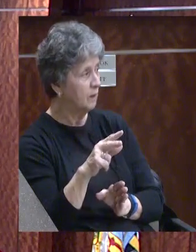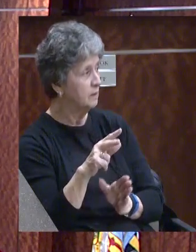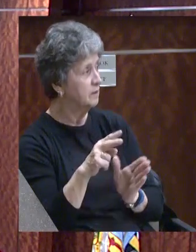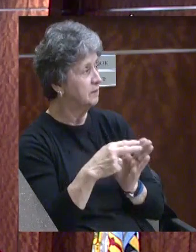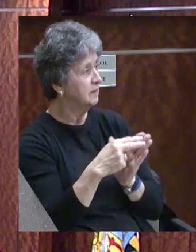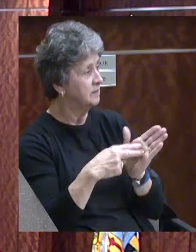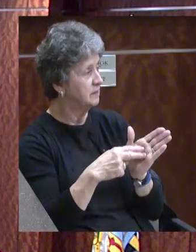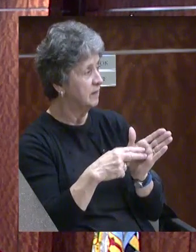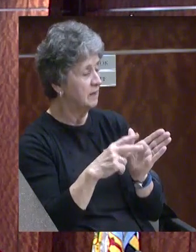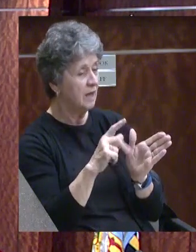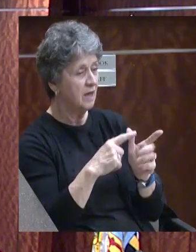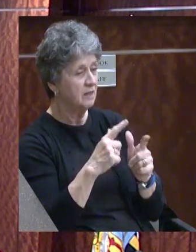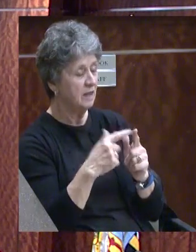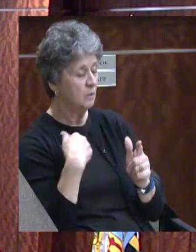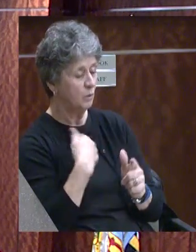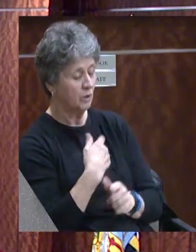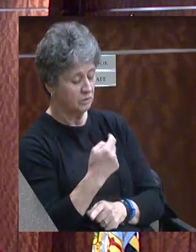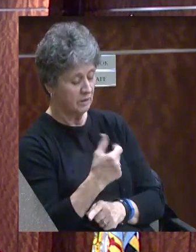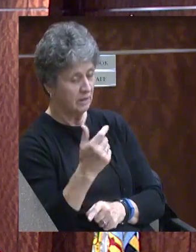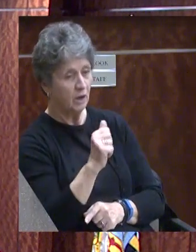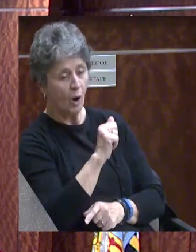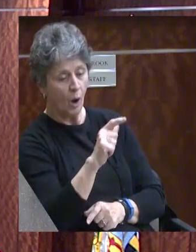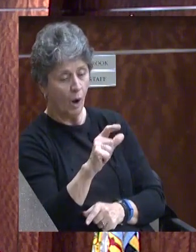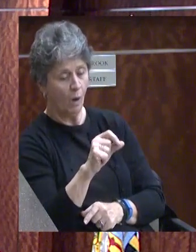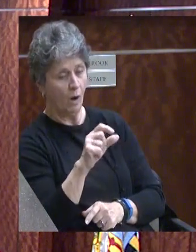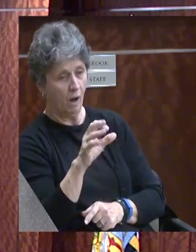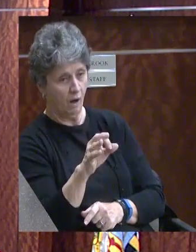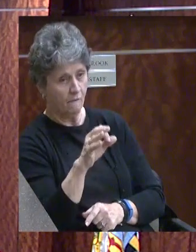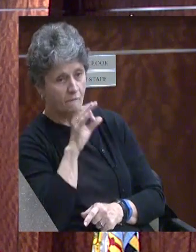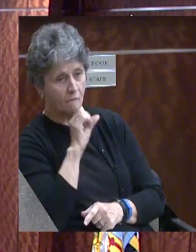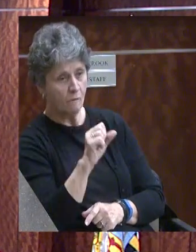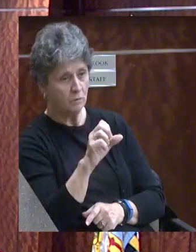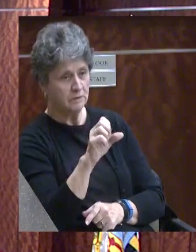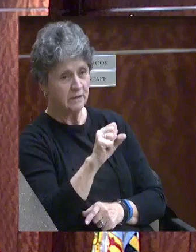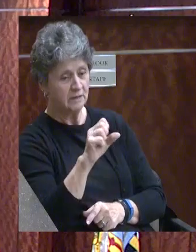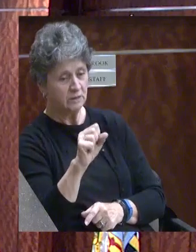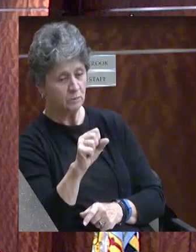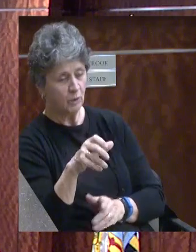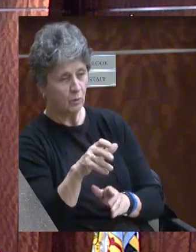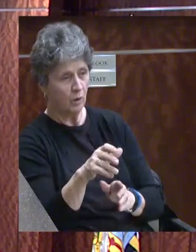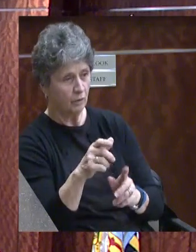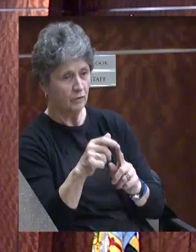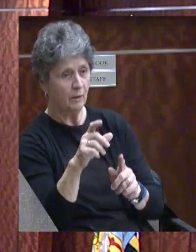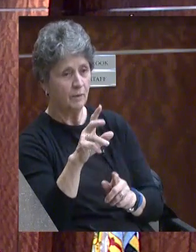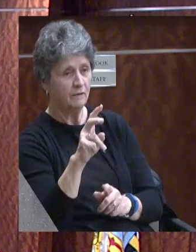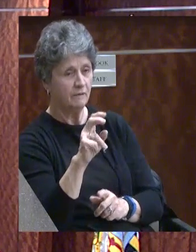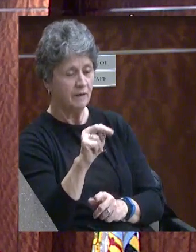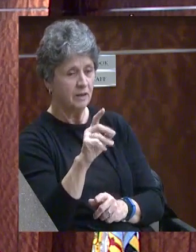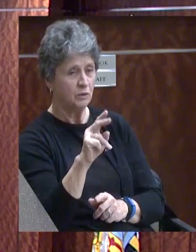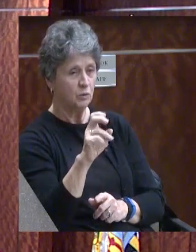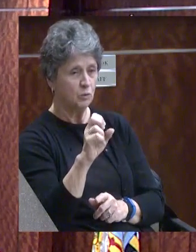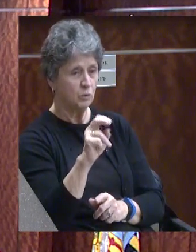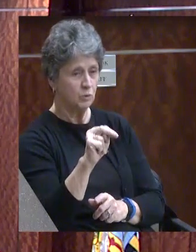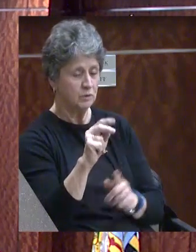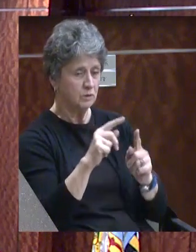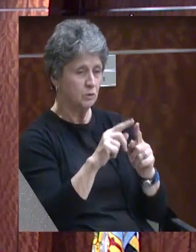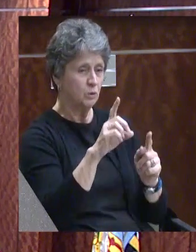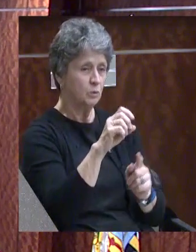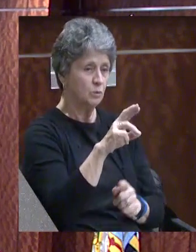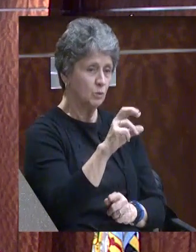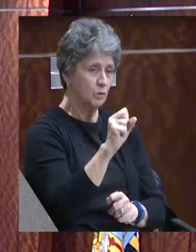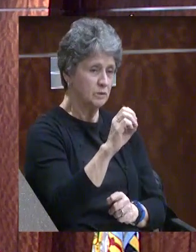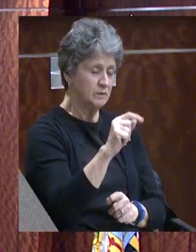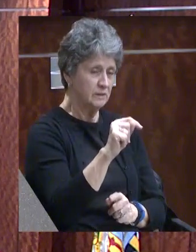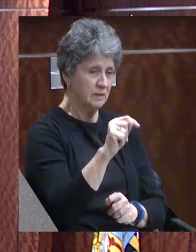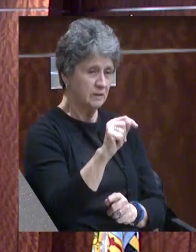we're deleting all of Old Sandy Spring Road, and then we're including from Van Dusen Road to Dorset Road, Sandy